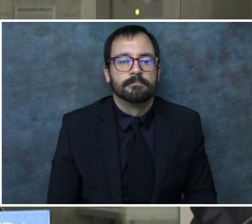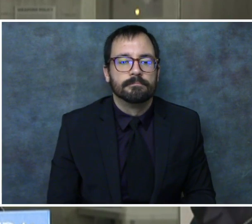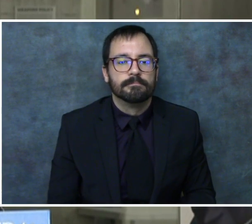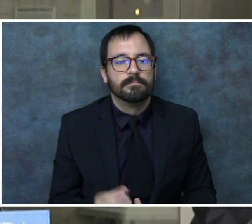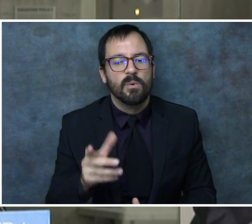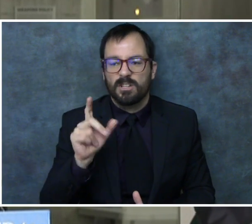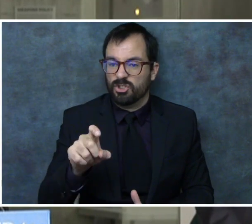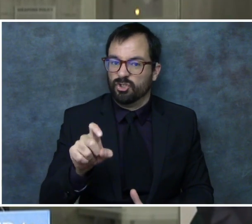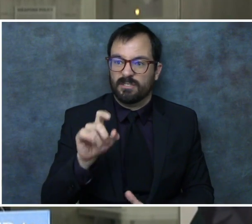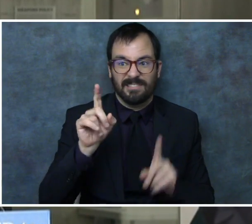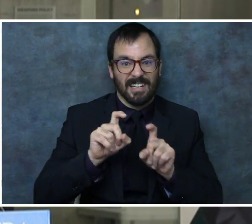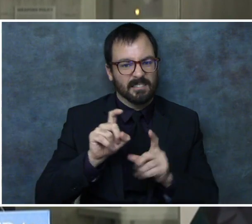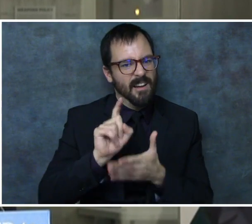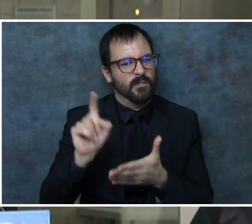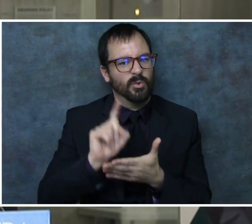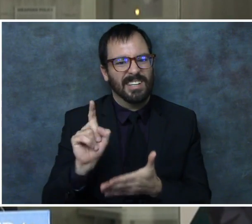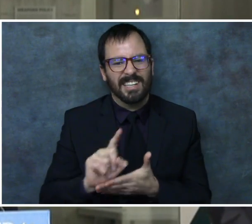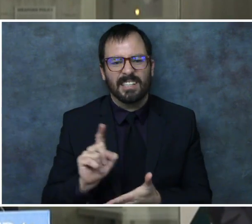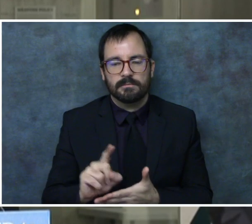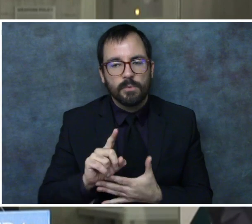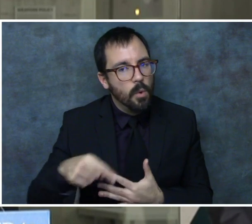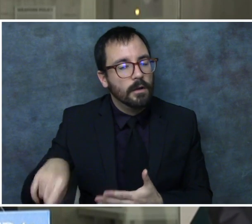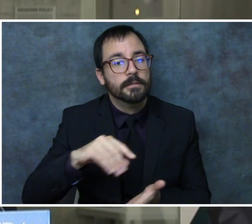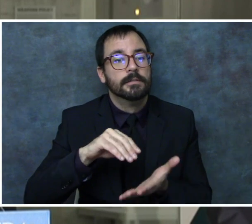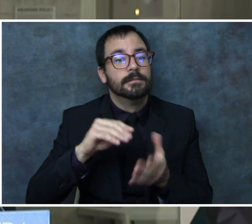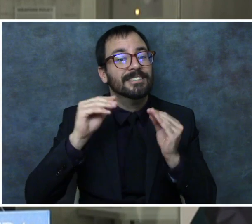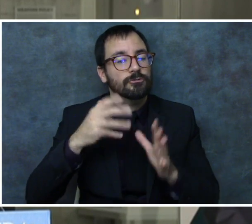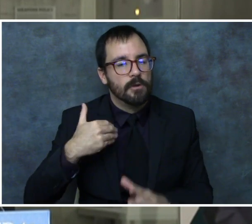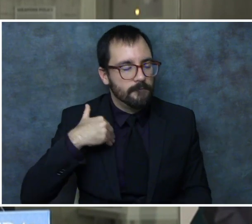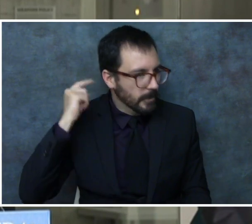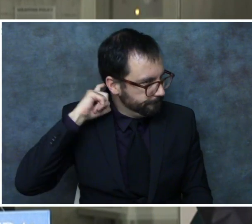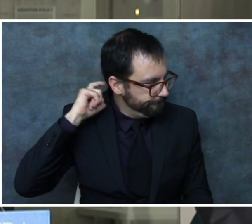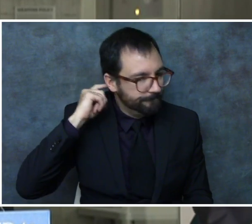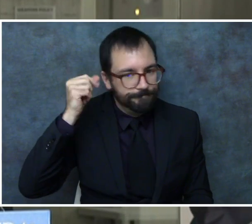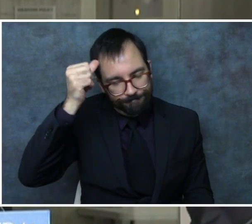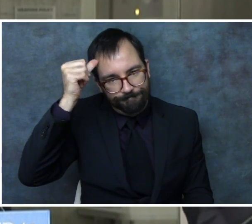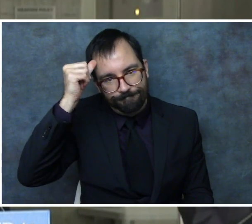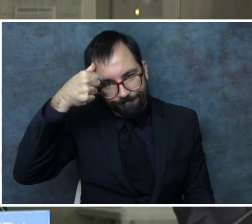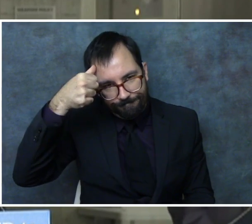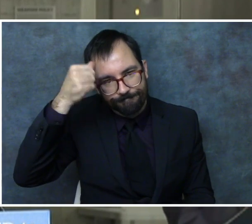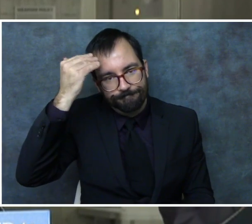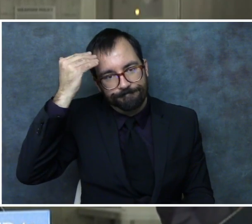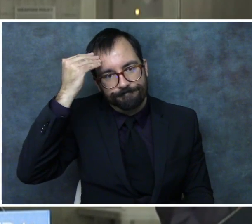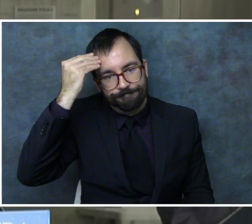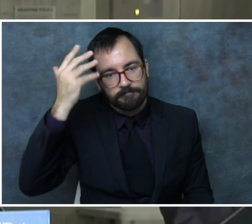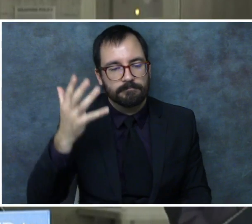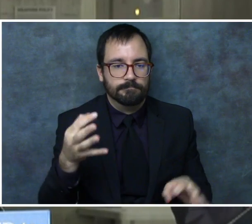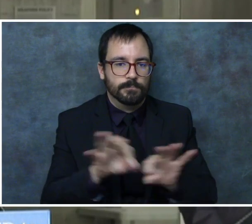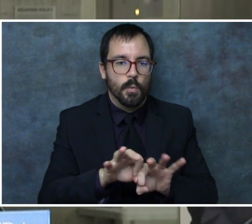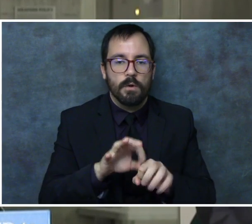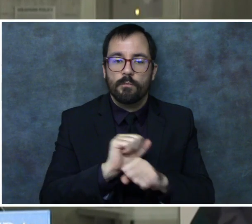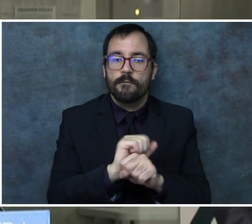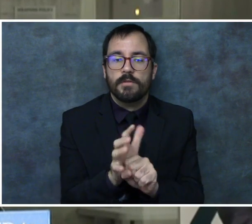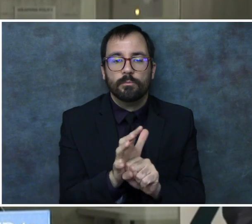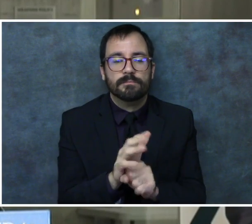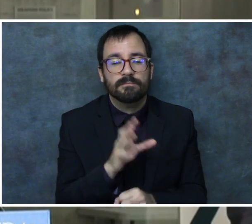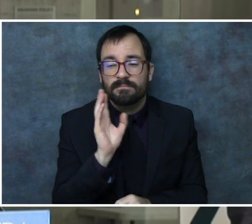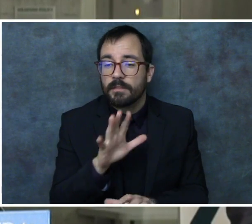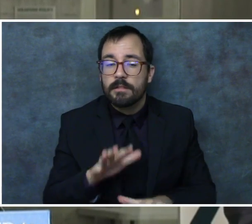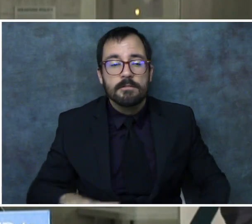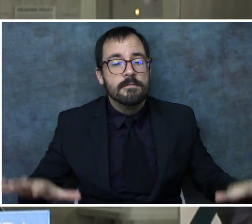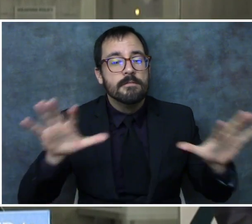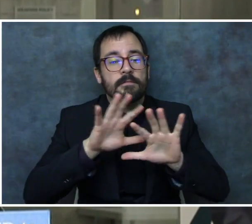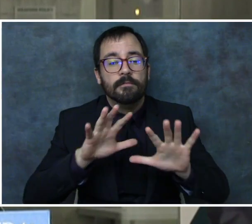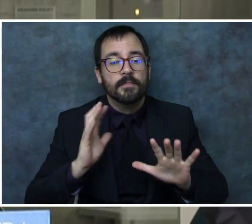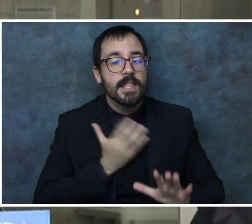move on the fly. Again, COVID-19, there is no industry that quite honestly went into this thing understanding what was going on, or coming out of